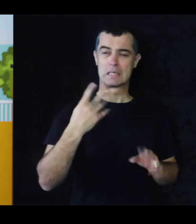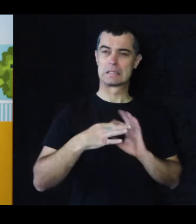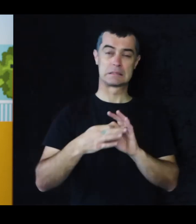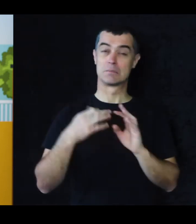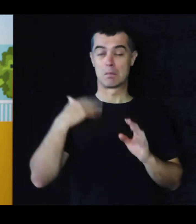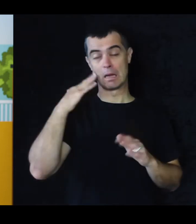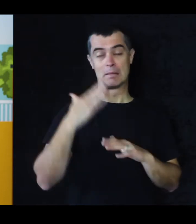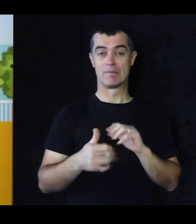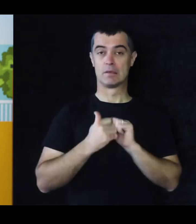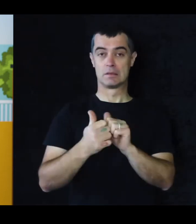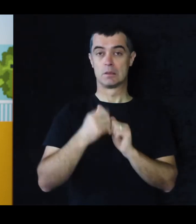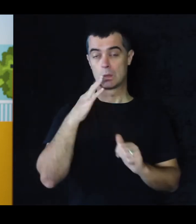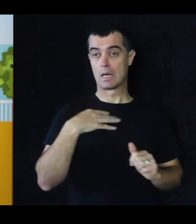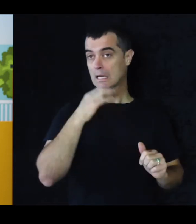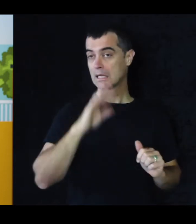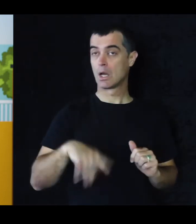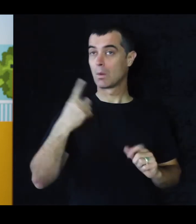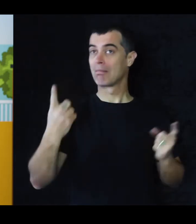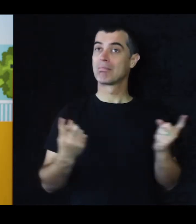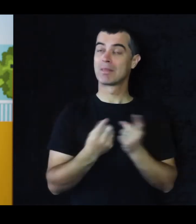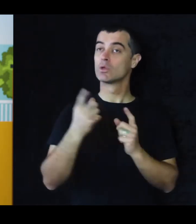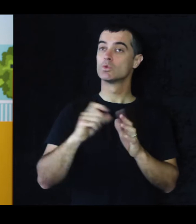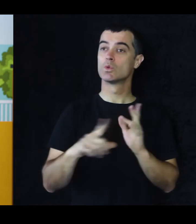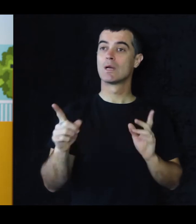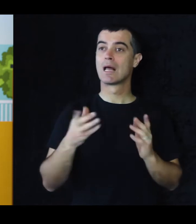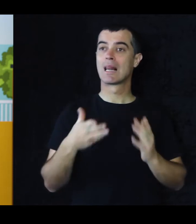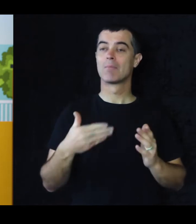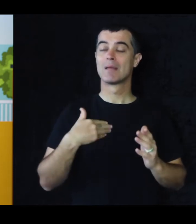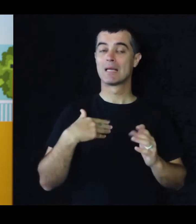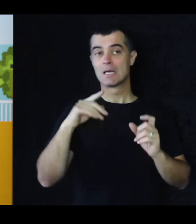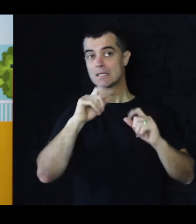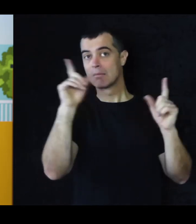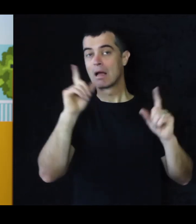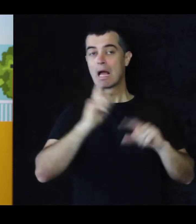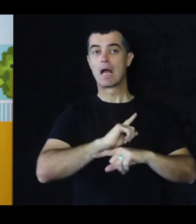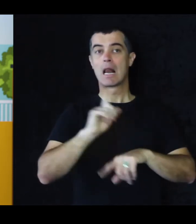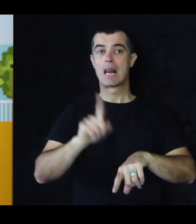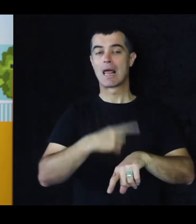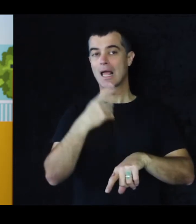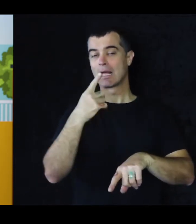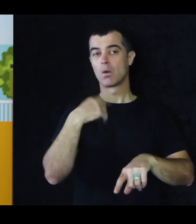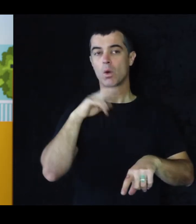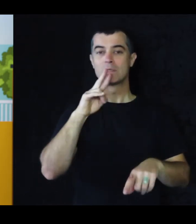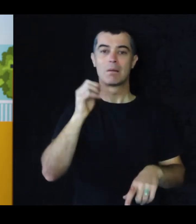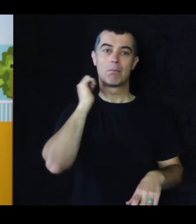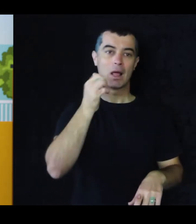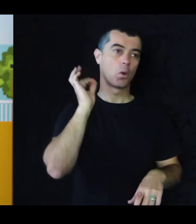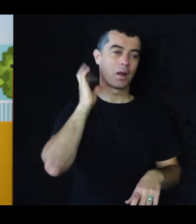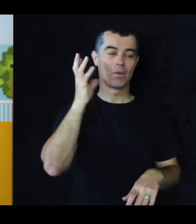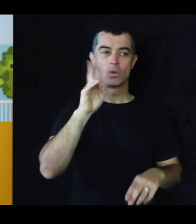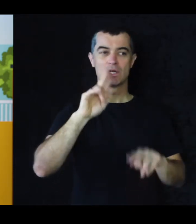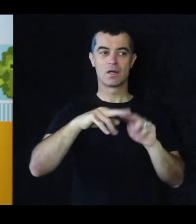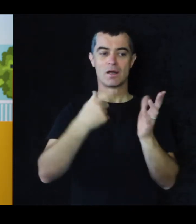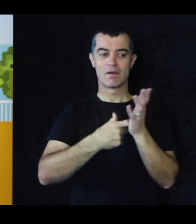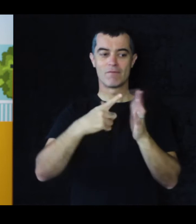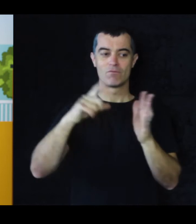because Mum and I never got along when I was a kid, but the one thing she used to do was let me stay up late at night, and we used to watch black and white movies, and we